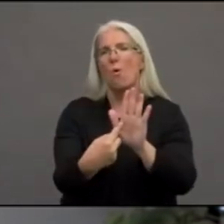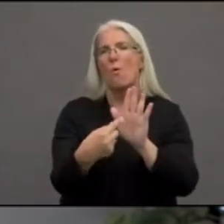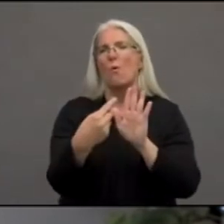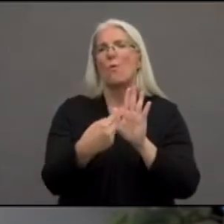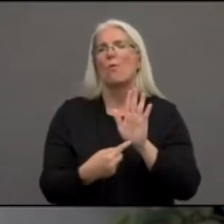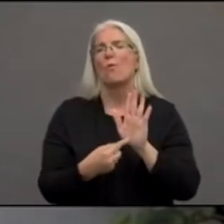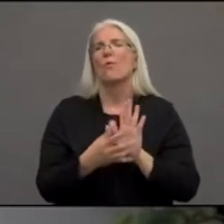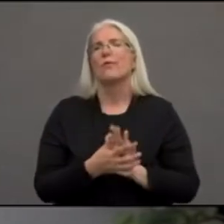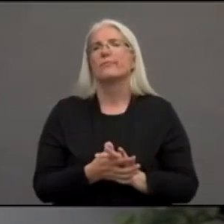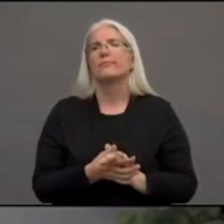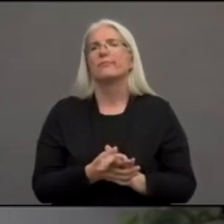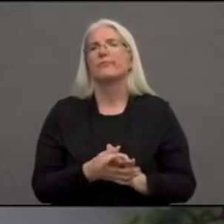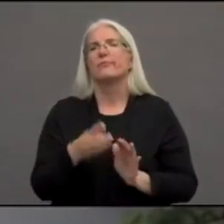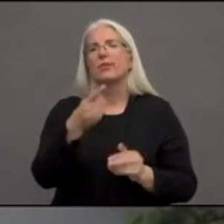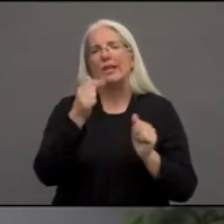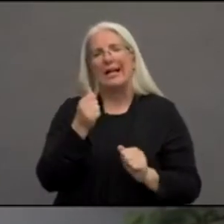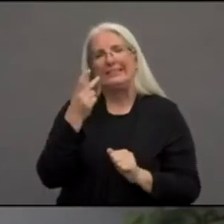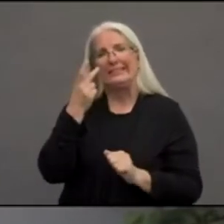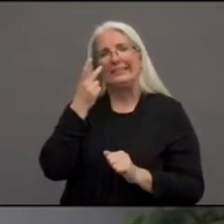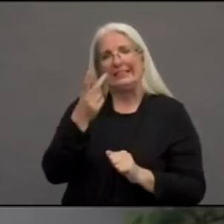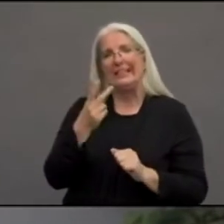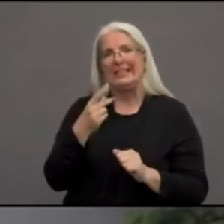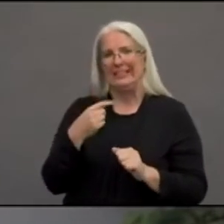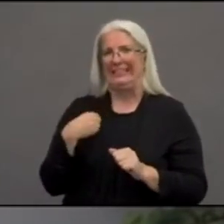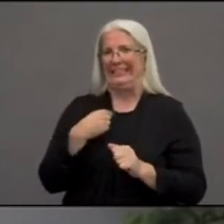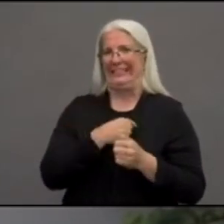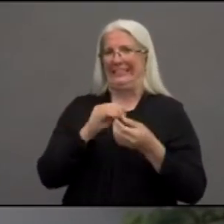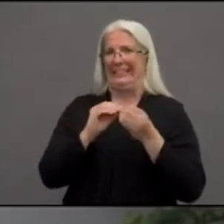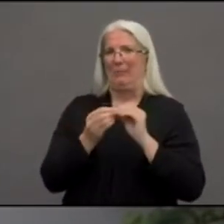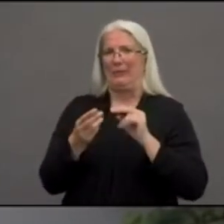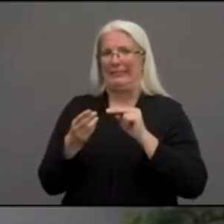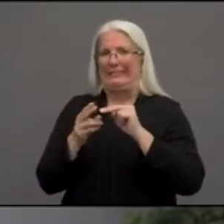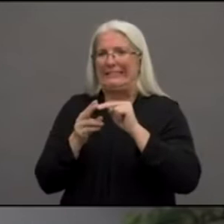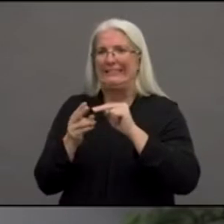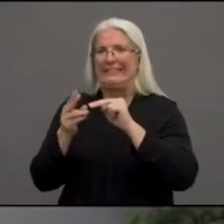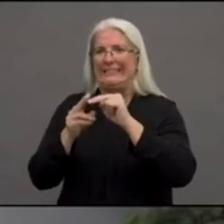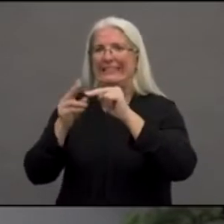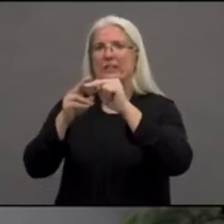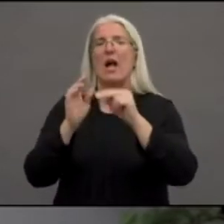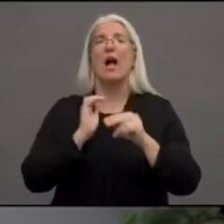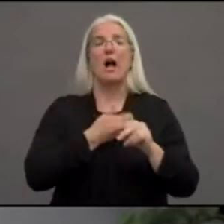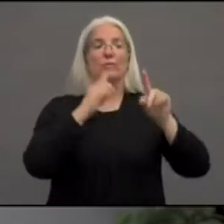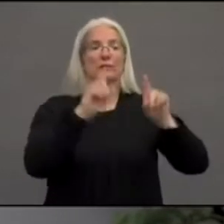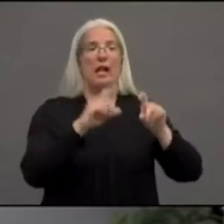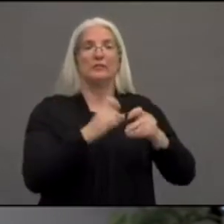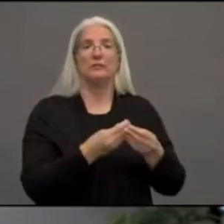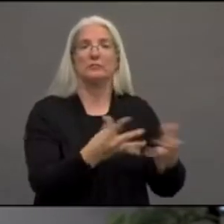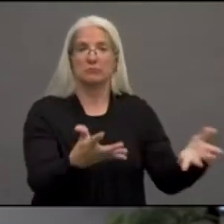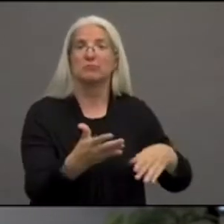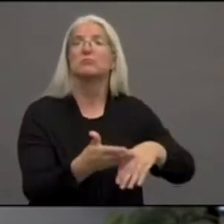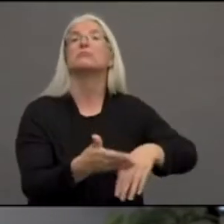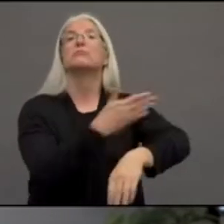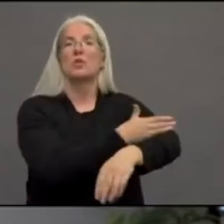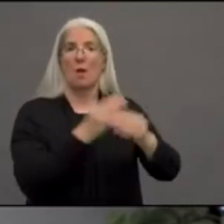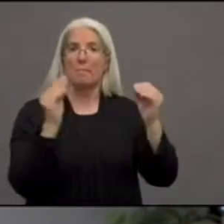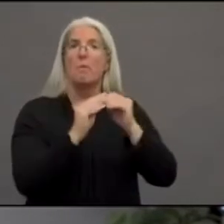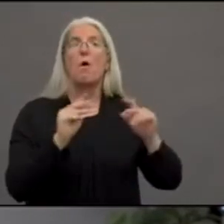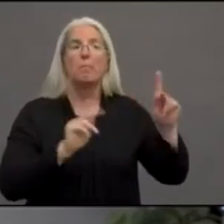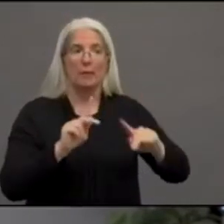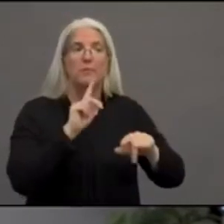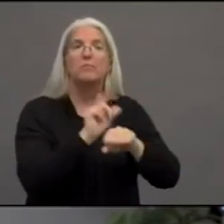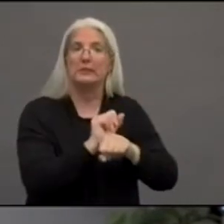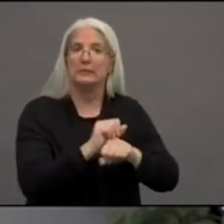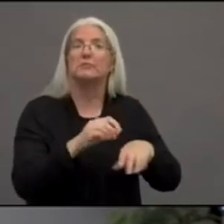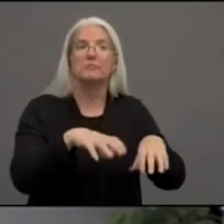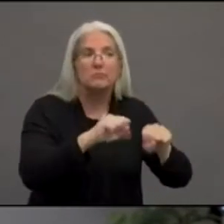can see here that we are on an uptrend. Testing has improved and more people are getting tested, but that does